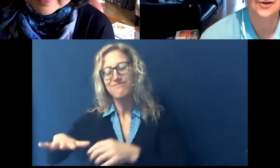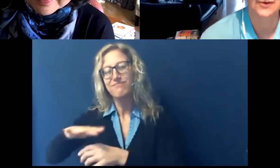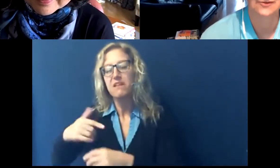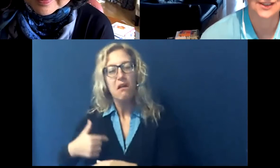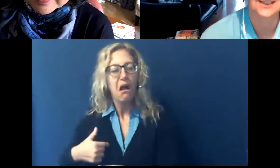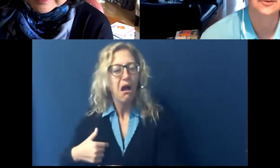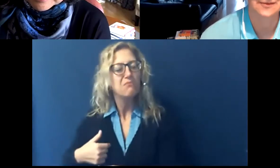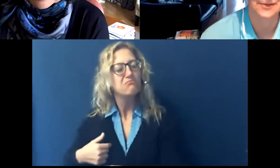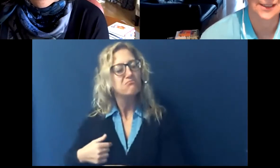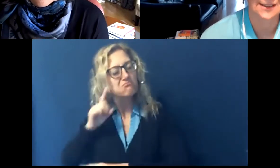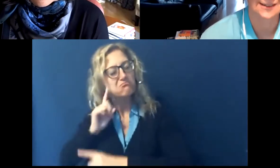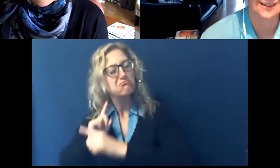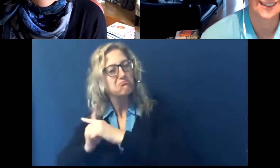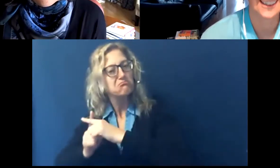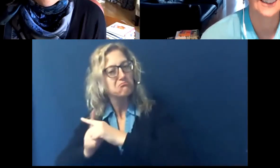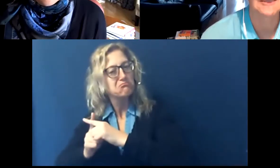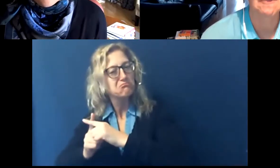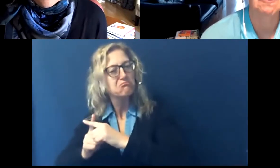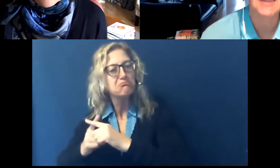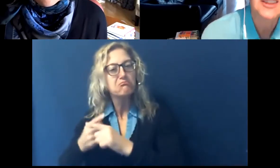optimistic. I think we will still be able to